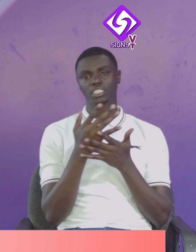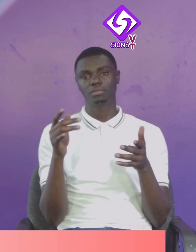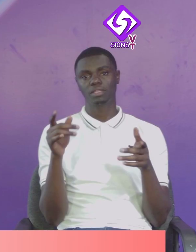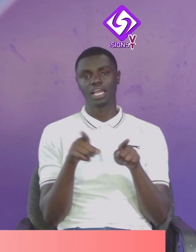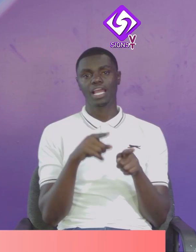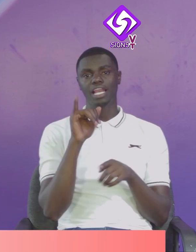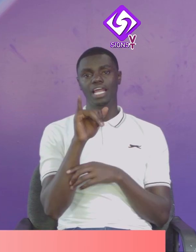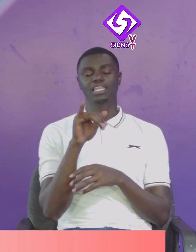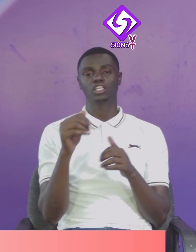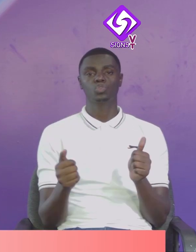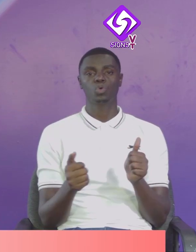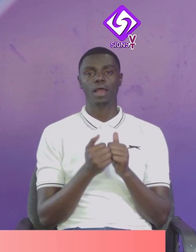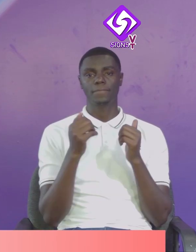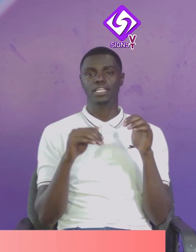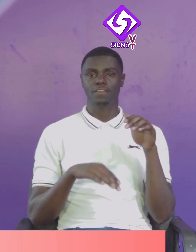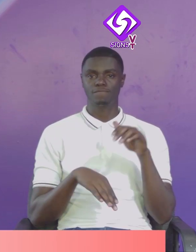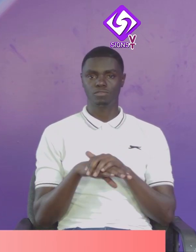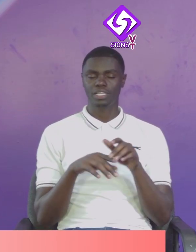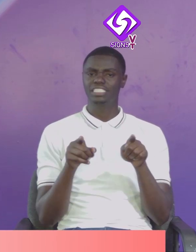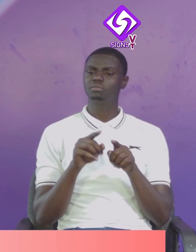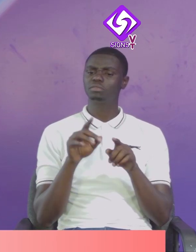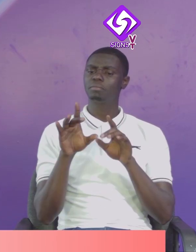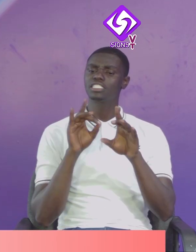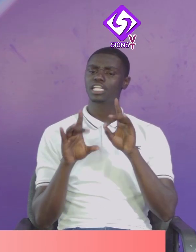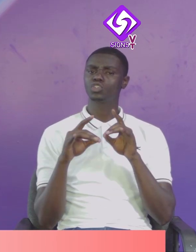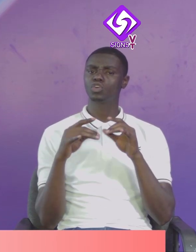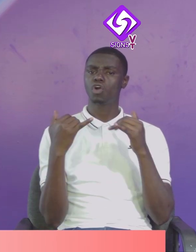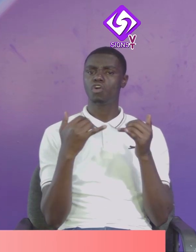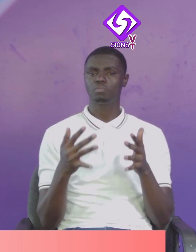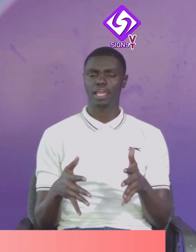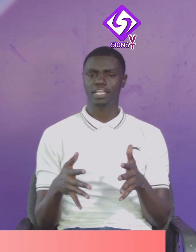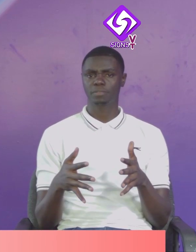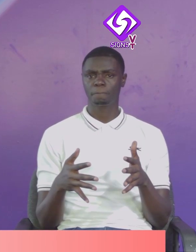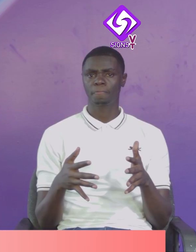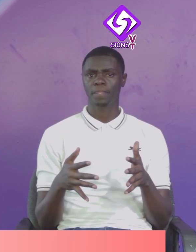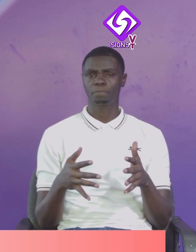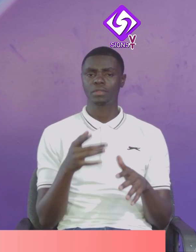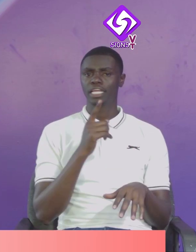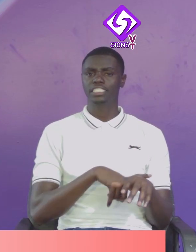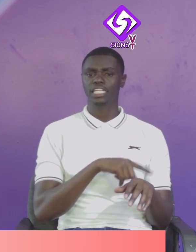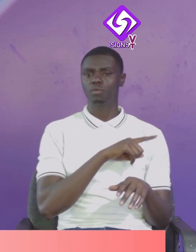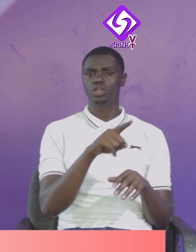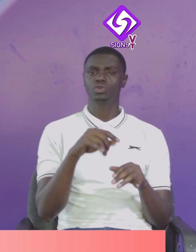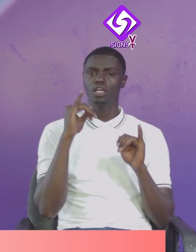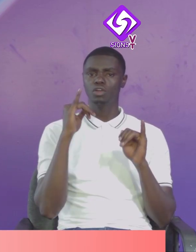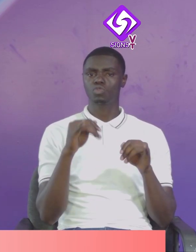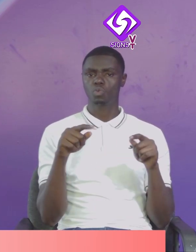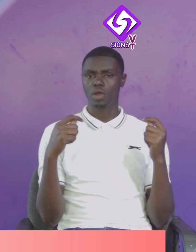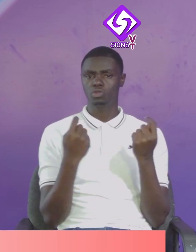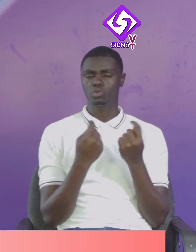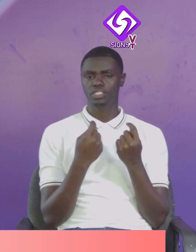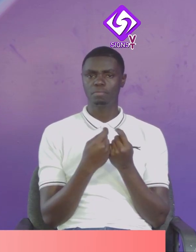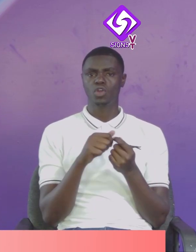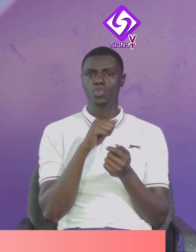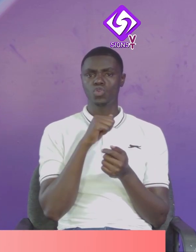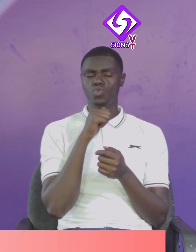happen in football. The same as the selection of players. Right. When you are coming to a new team and you are not